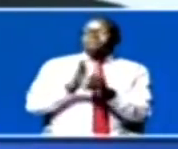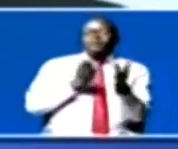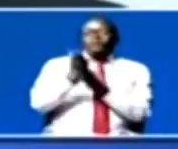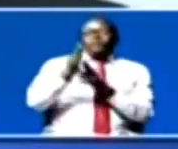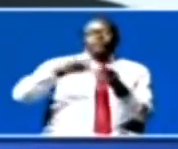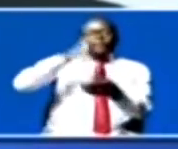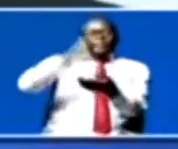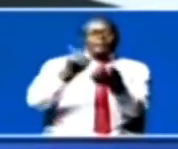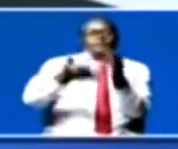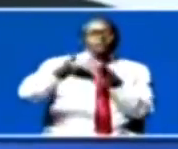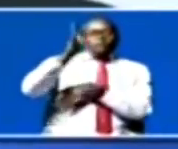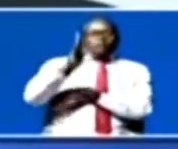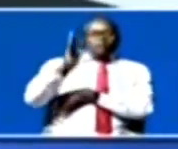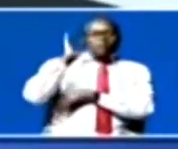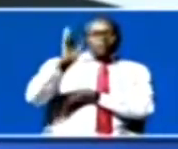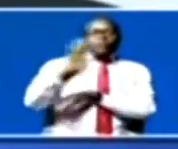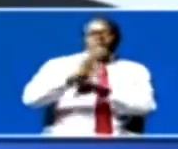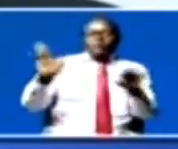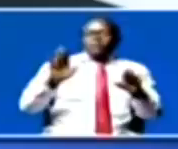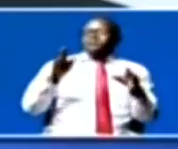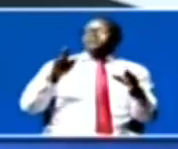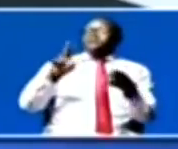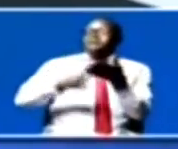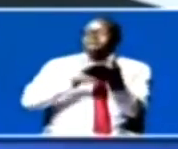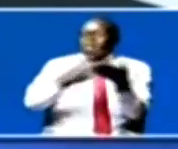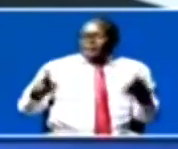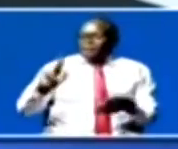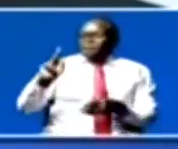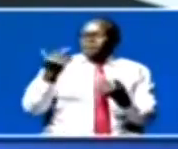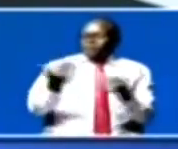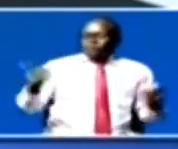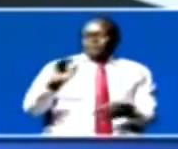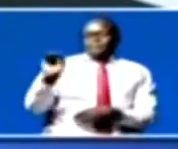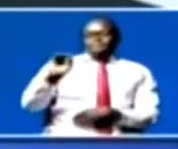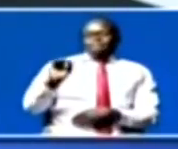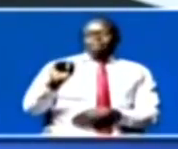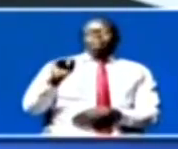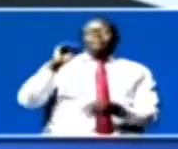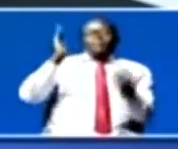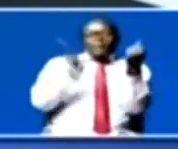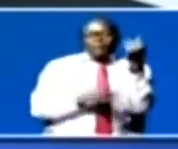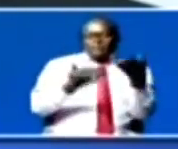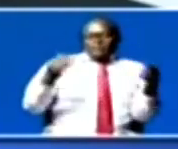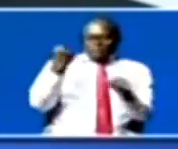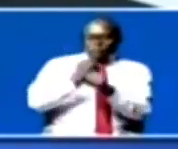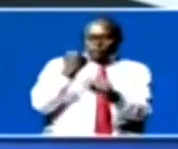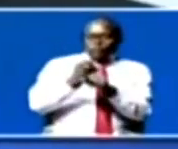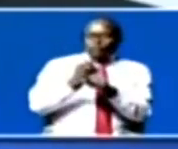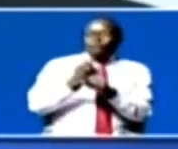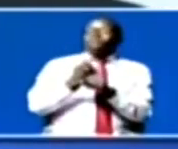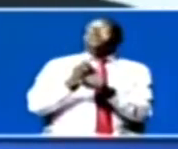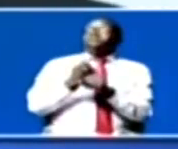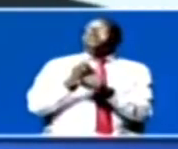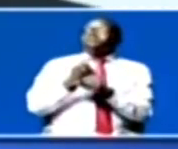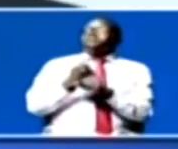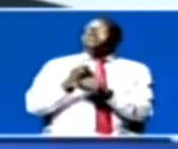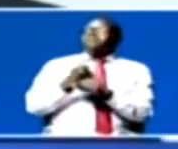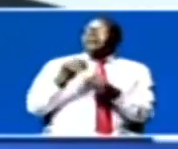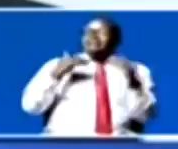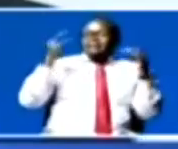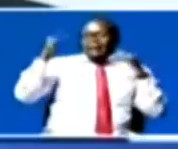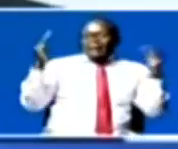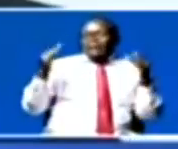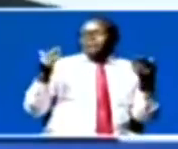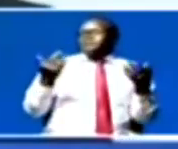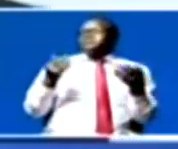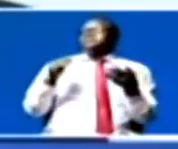God, we will not let them down. Because the worst thing you can do as an adult is let your children down. We will